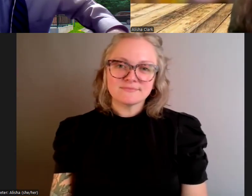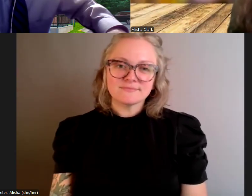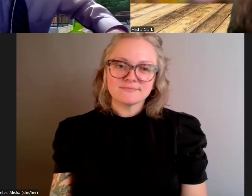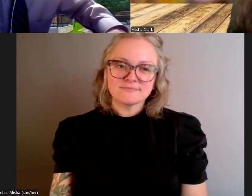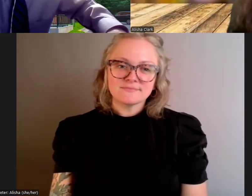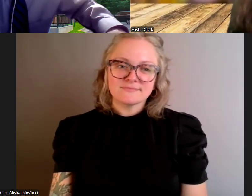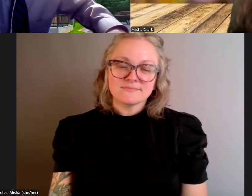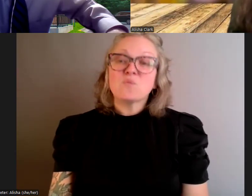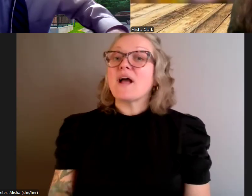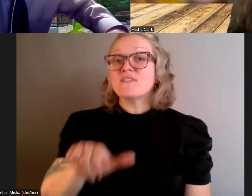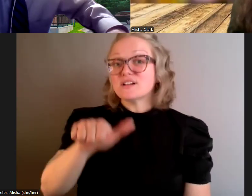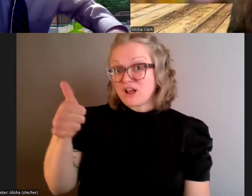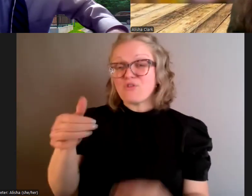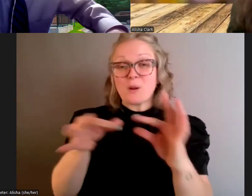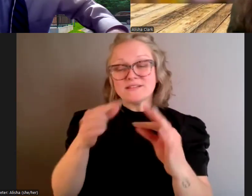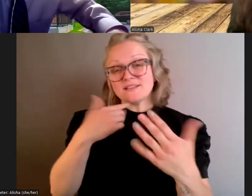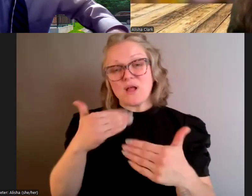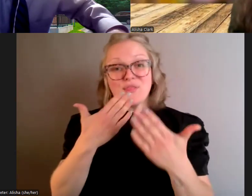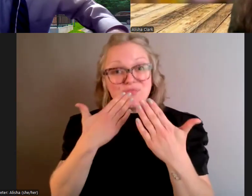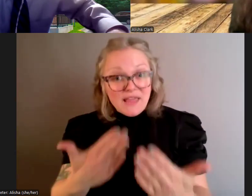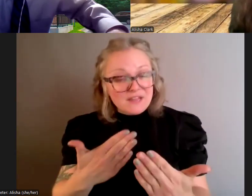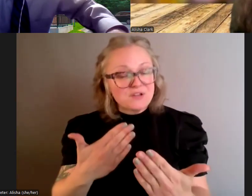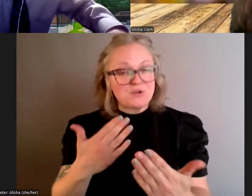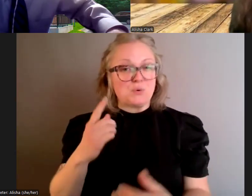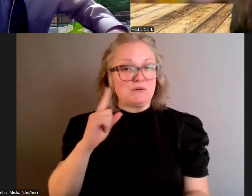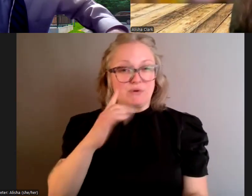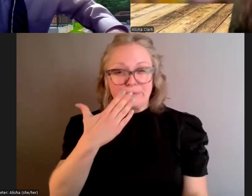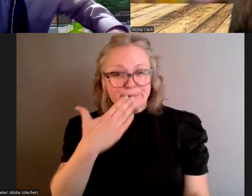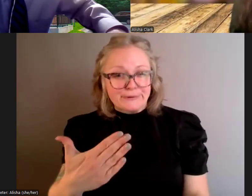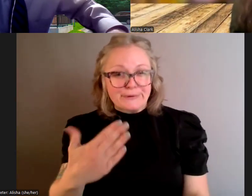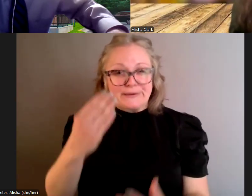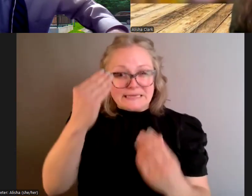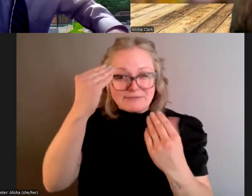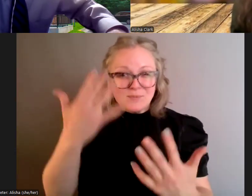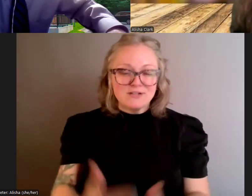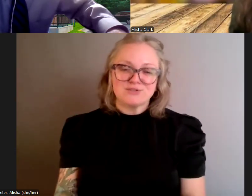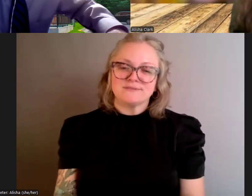We have another comment that says, thank you for the insightful information.